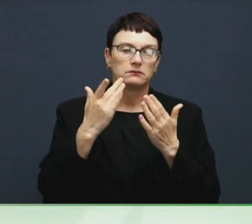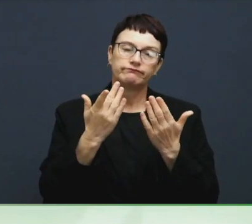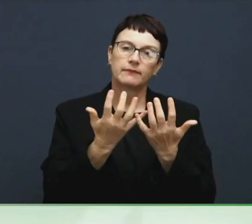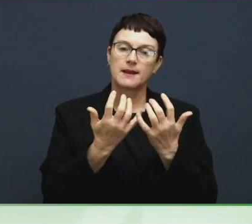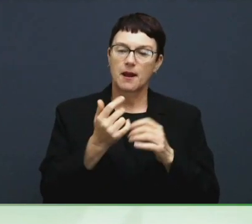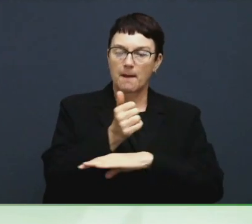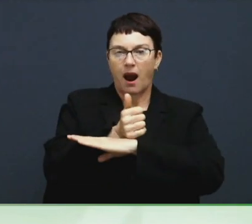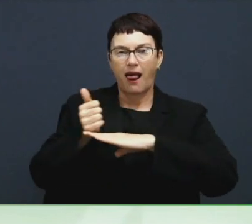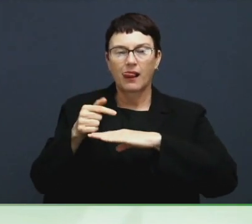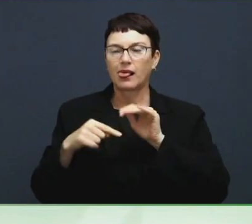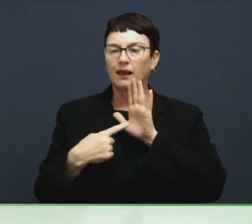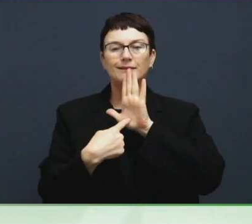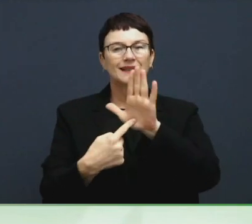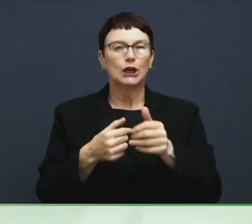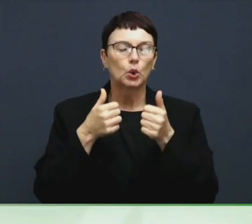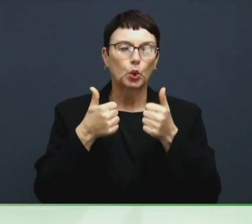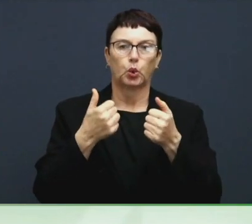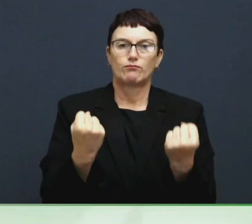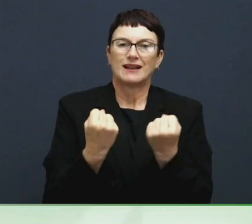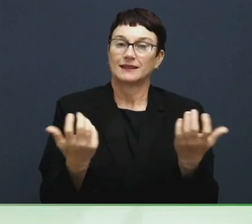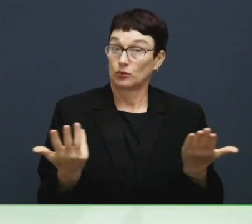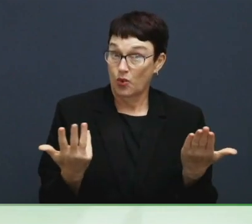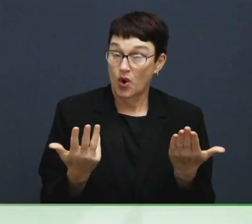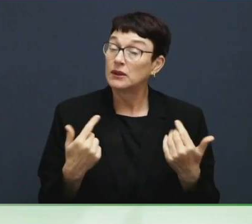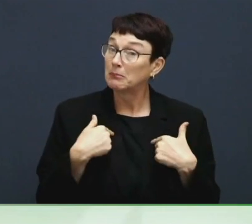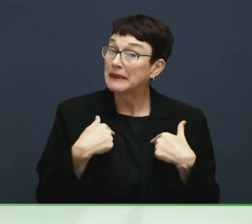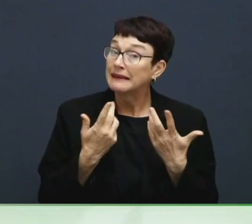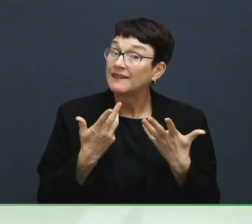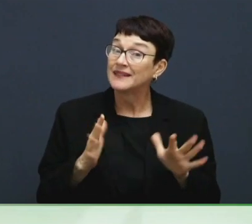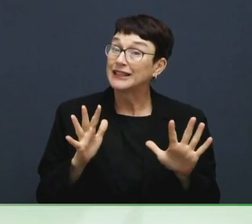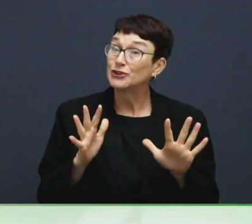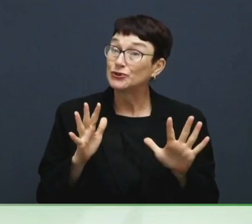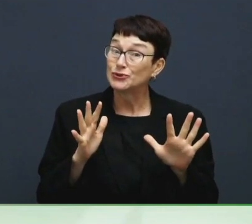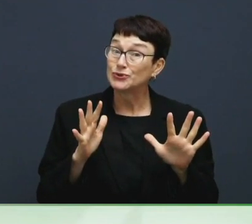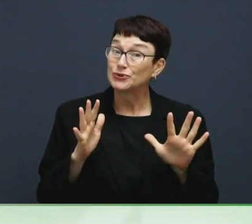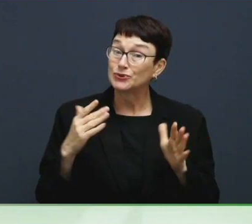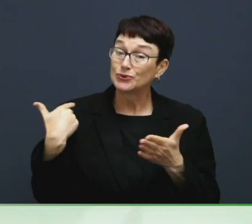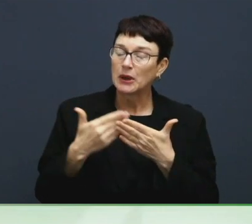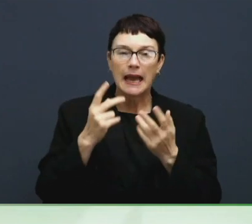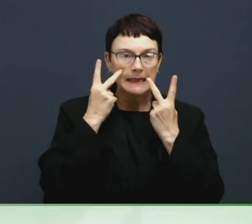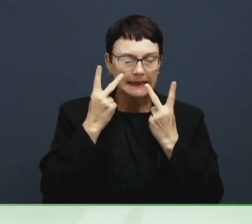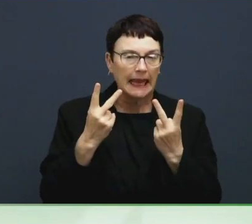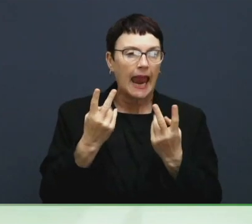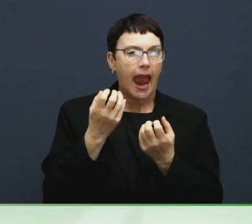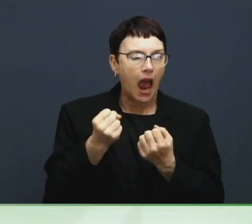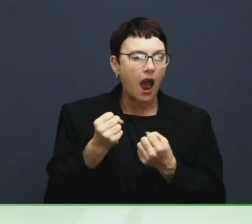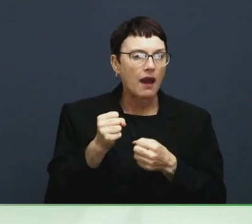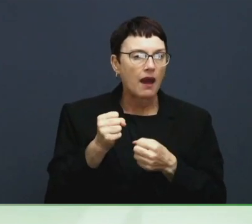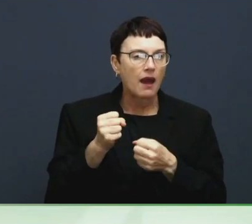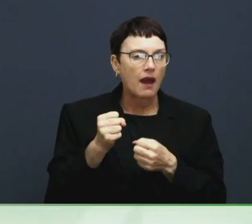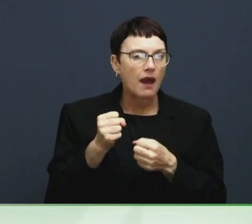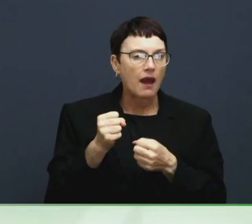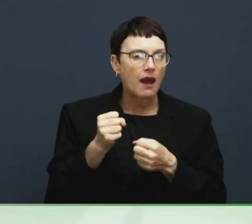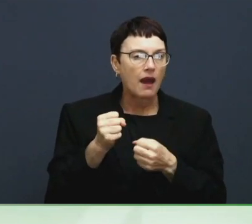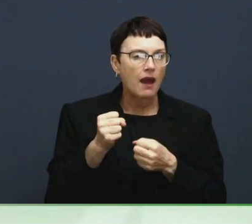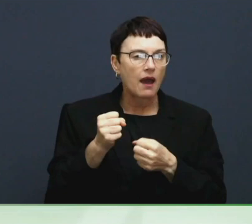I would like to add that I have seen some important mentorship and networks of peers. They have